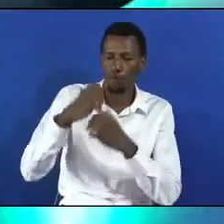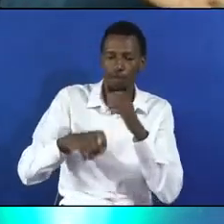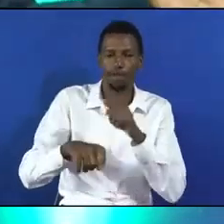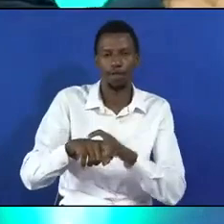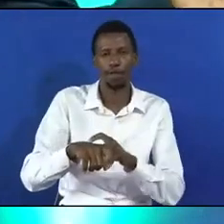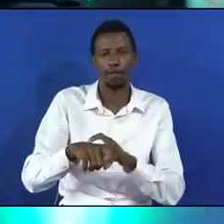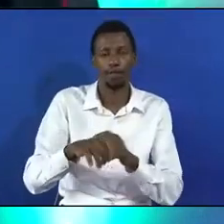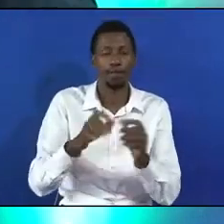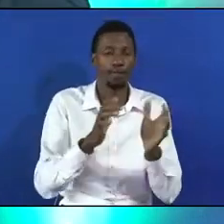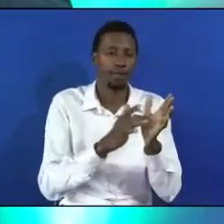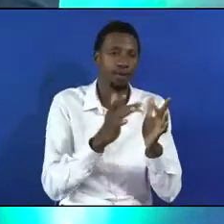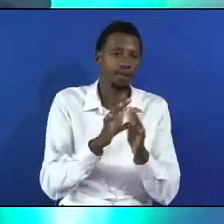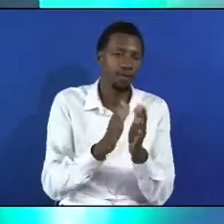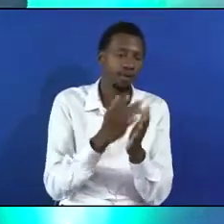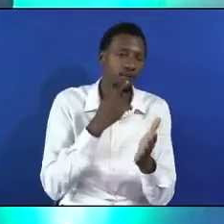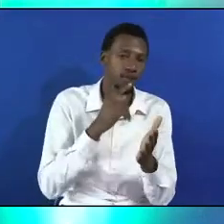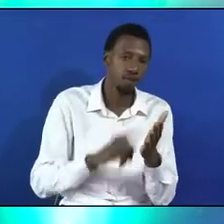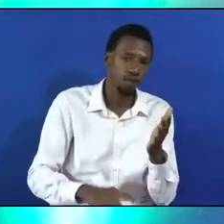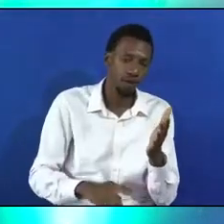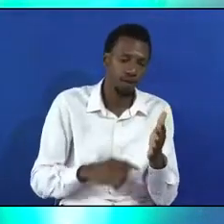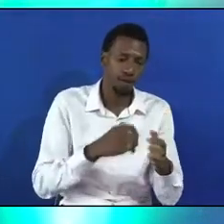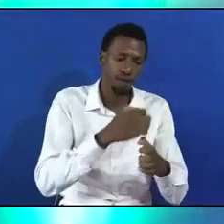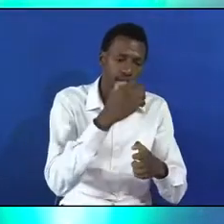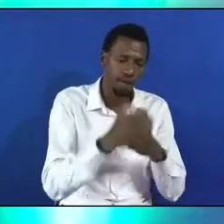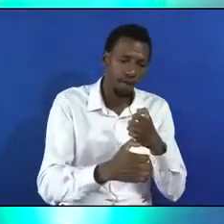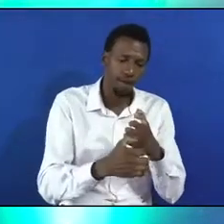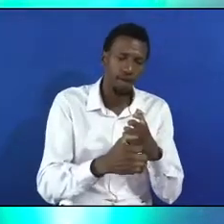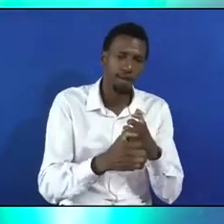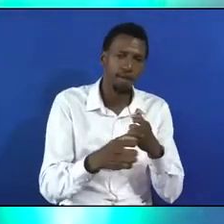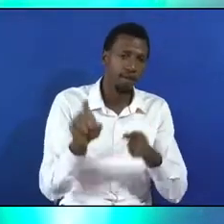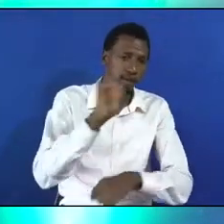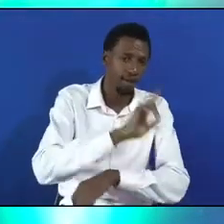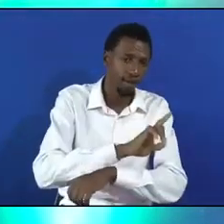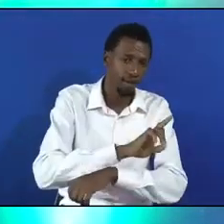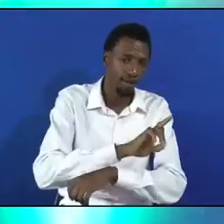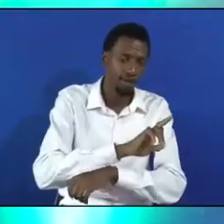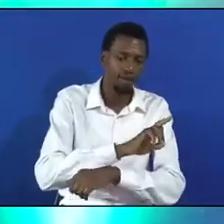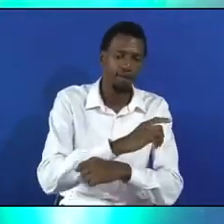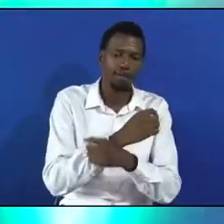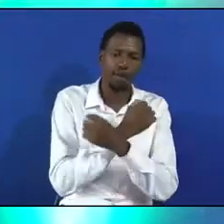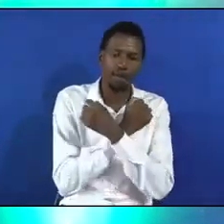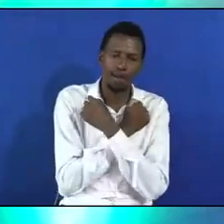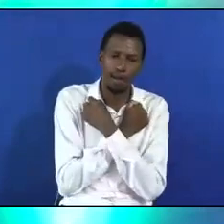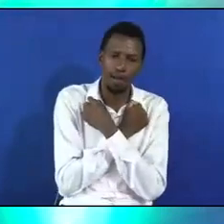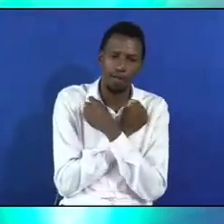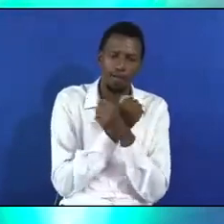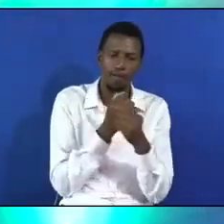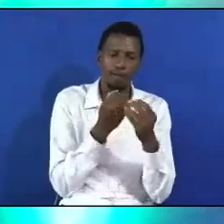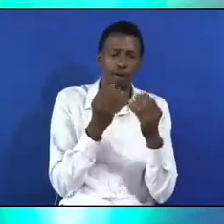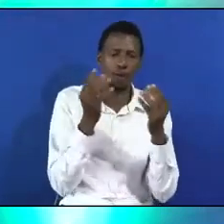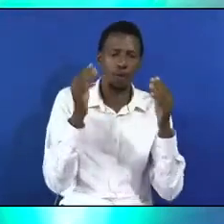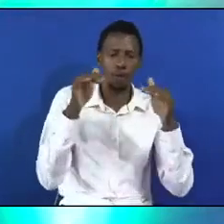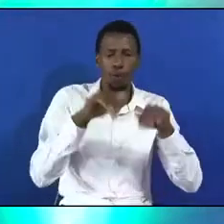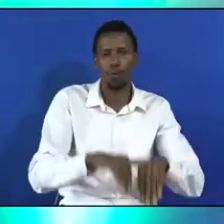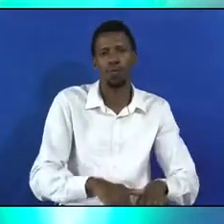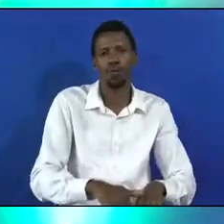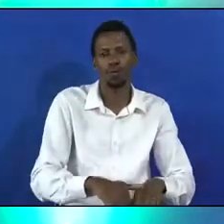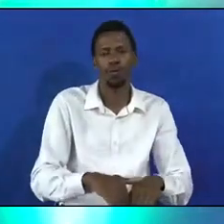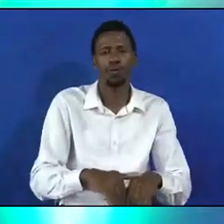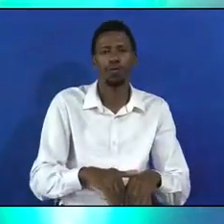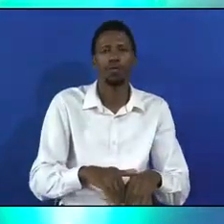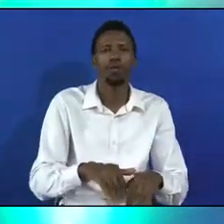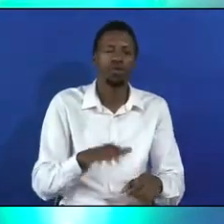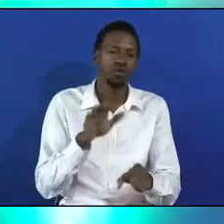that in the end days, the love of many will do what? Will decrease. And for sure, the love